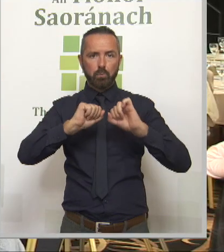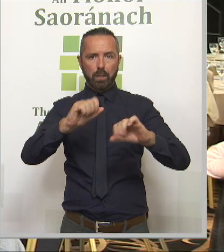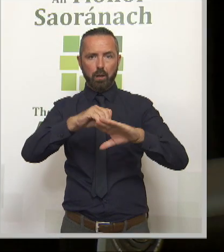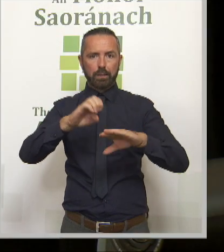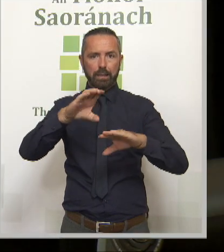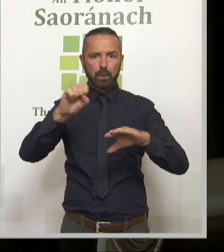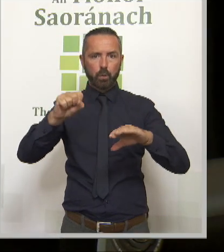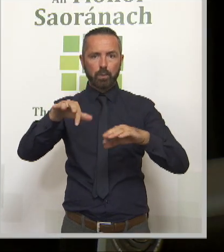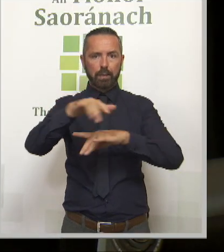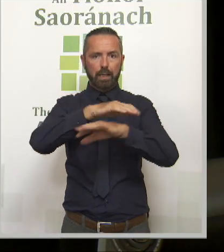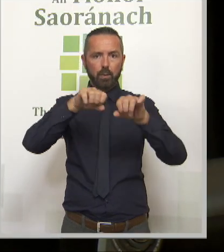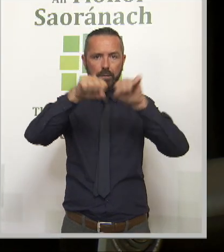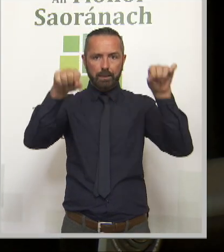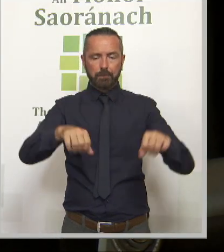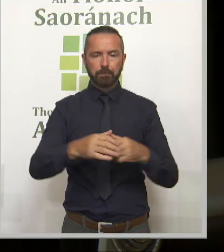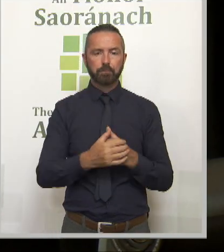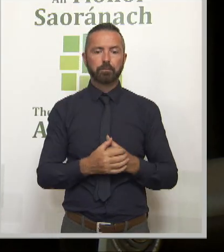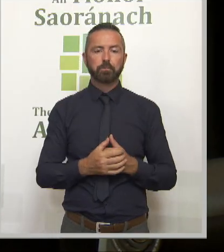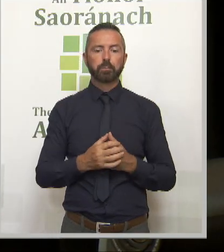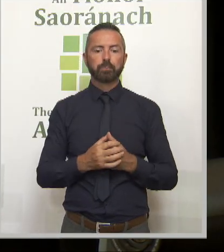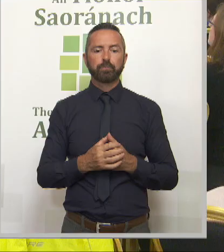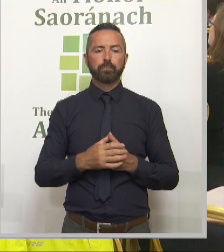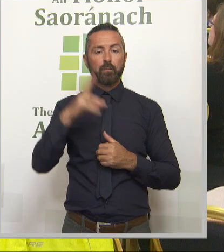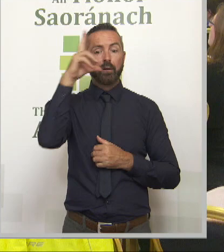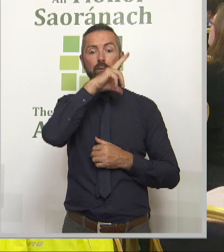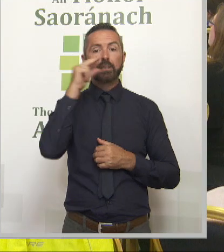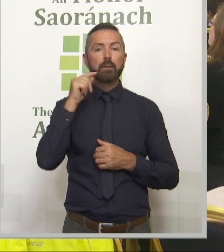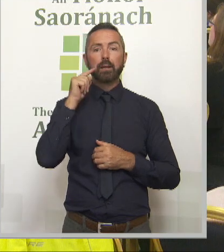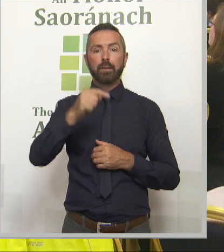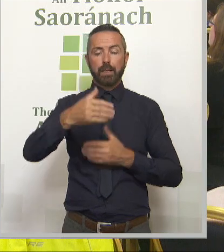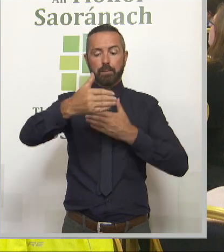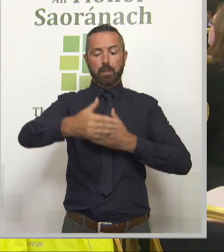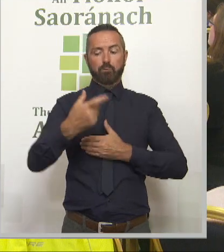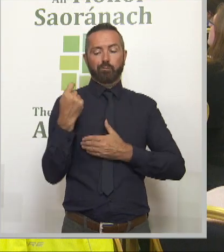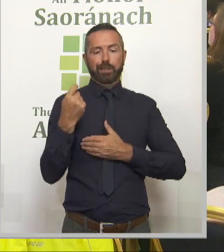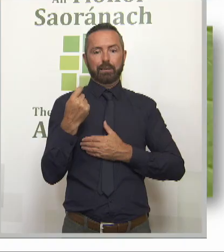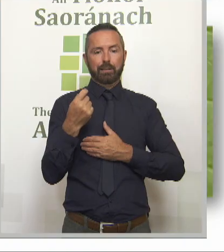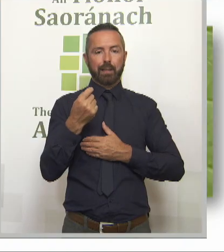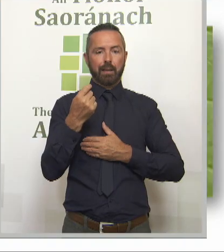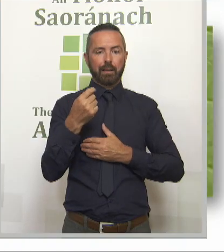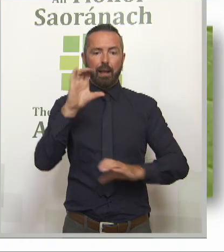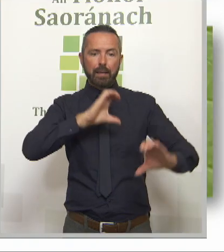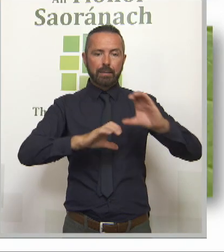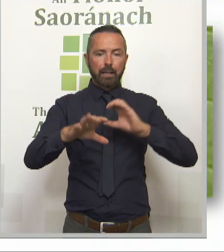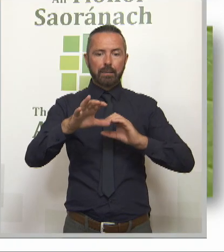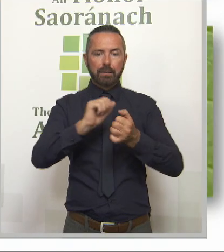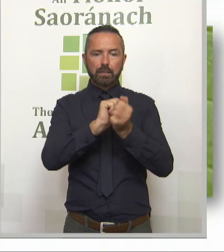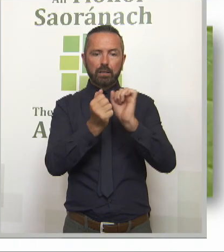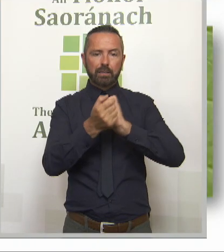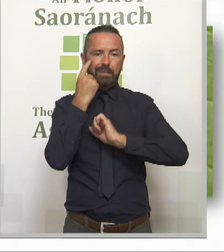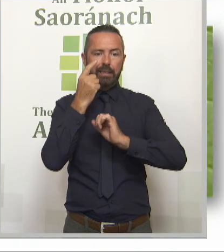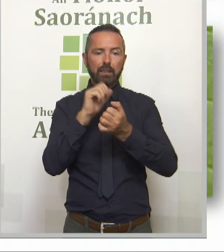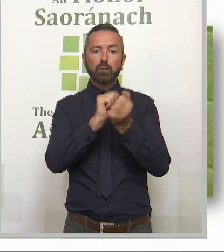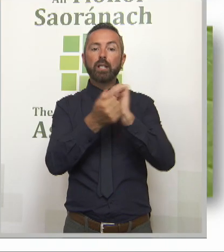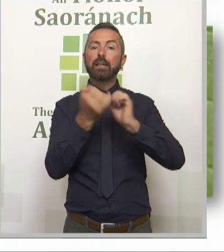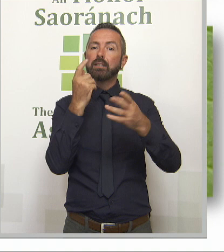ecosystems. For example, over this period, scientists have observed changes in the timing of life cycle